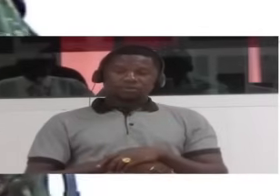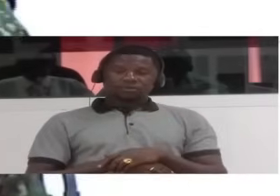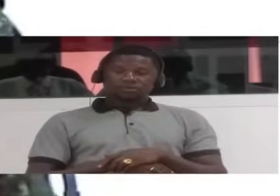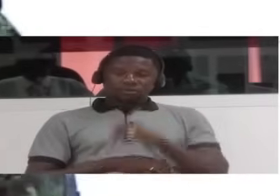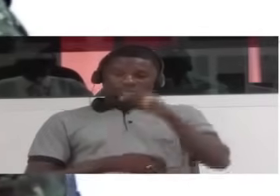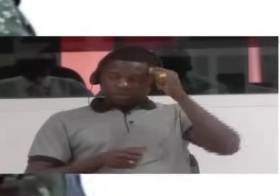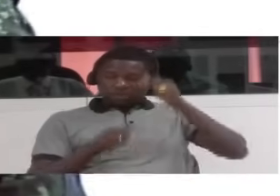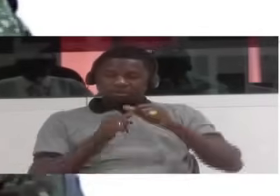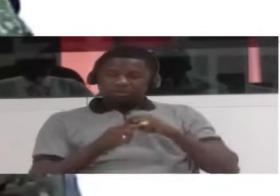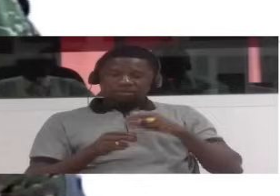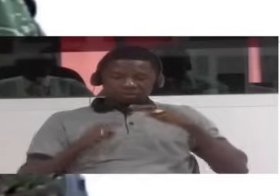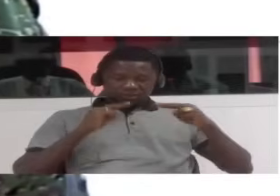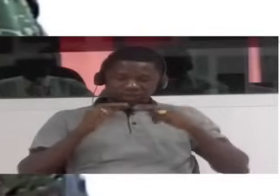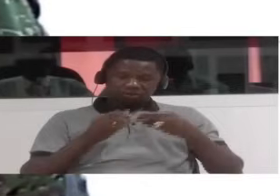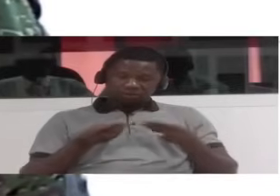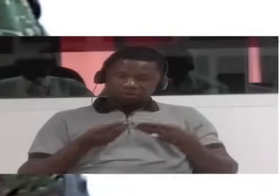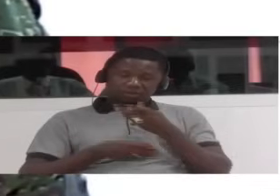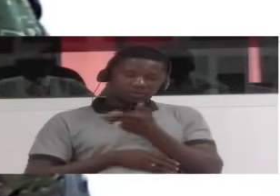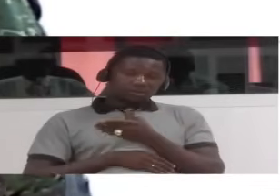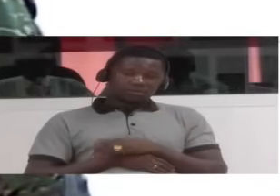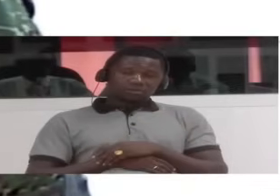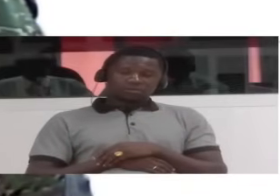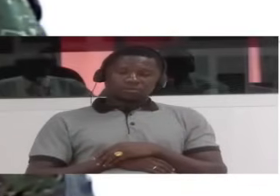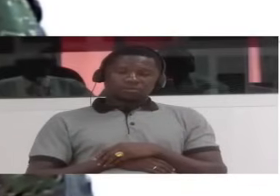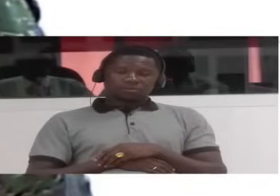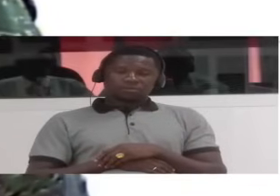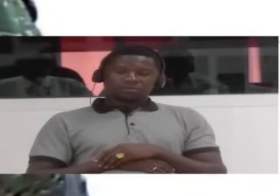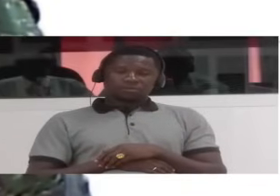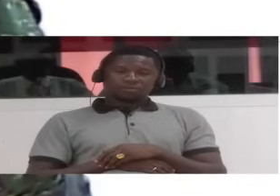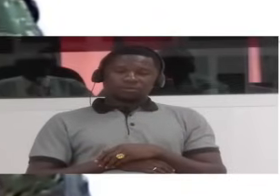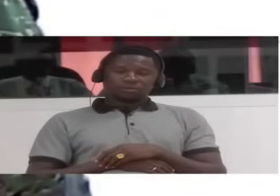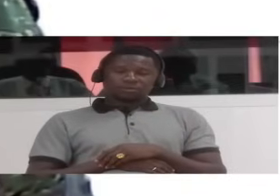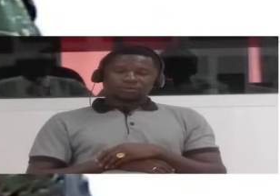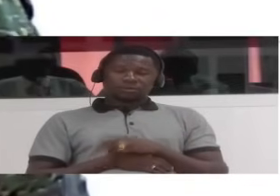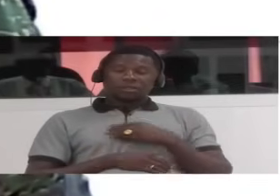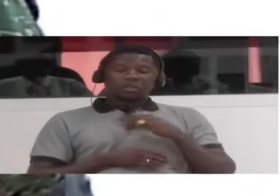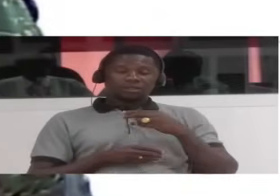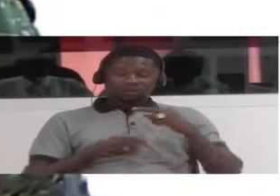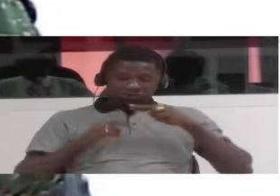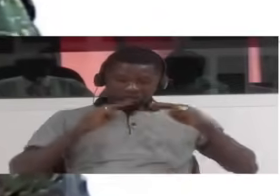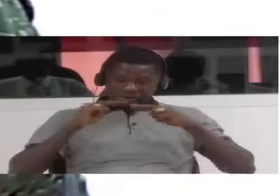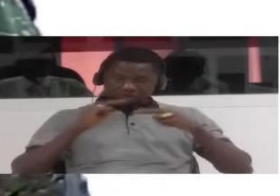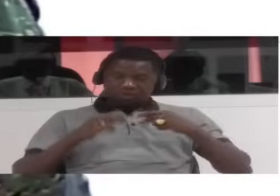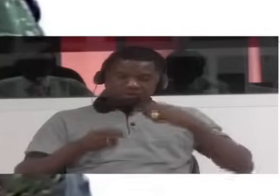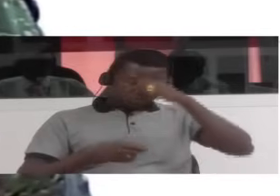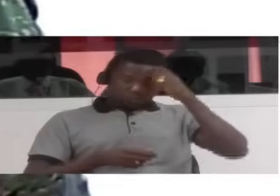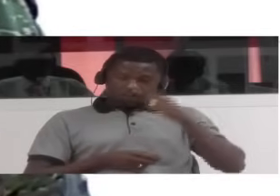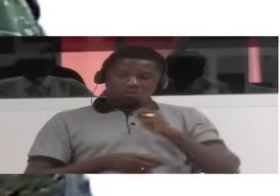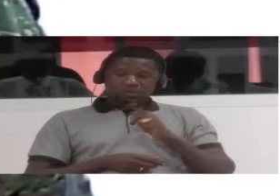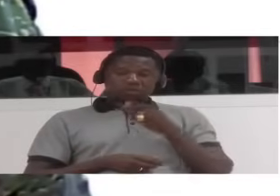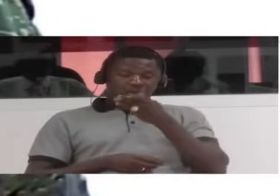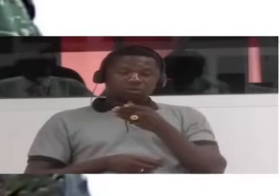never been there, definitely. Okay, and then proceed. So in the running of this restaurant, what Francisco was a